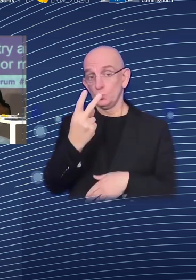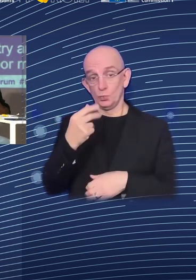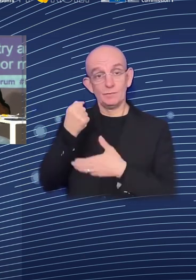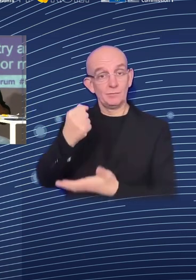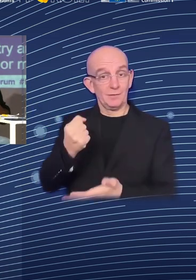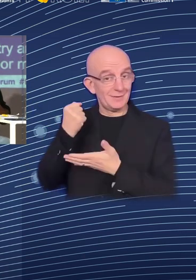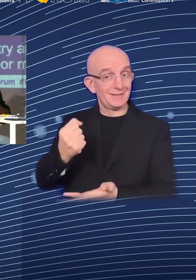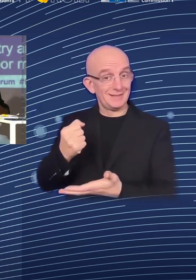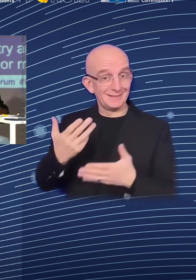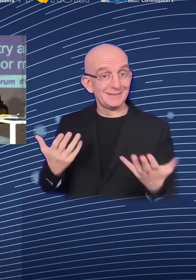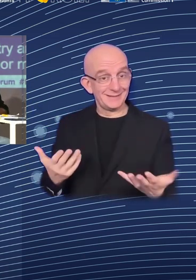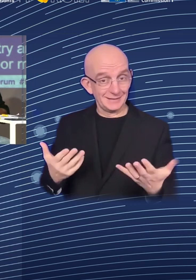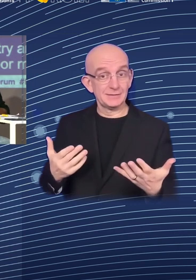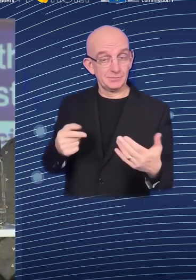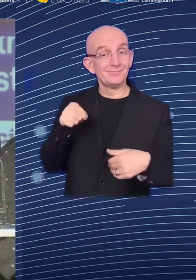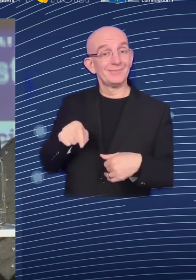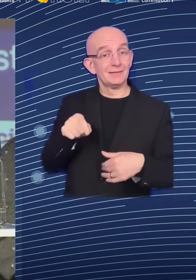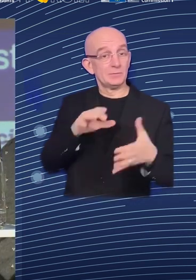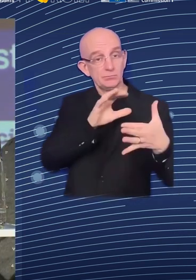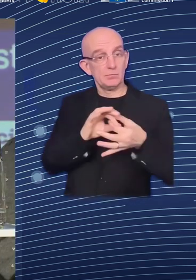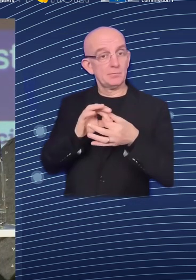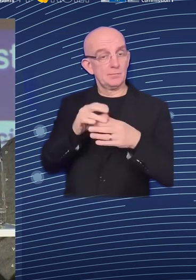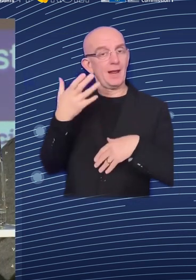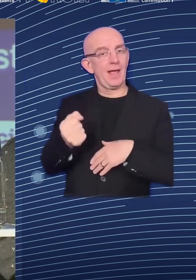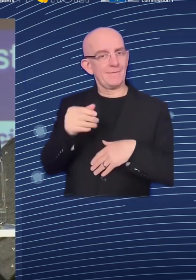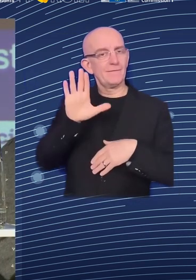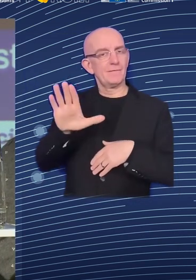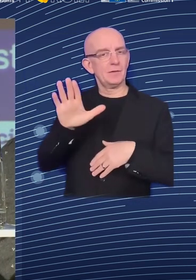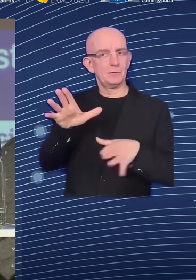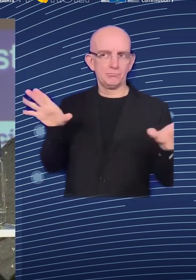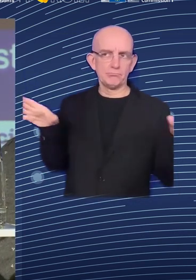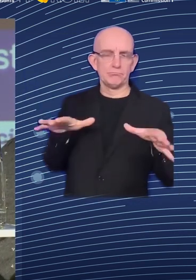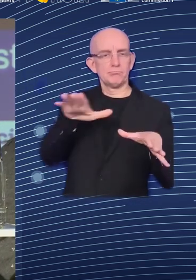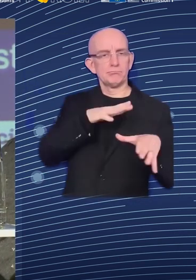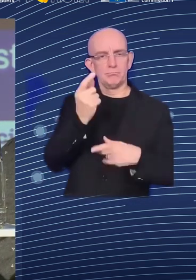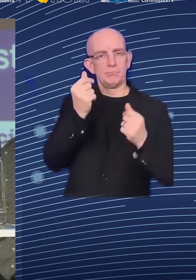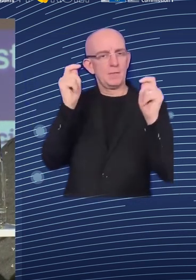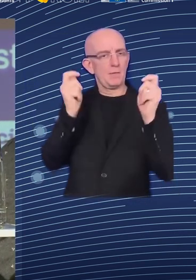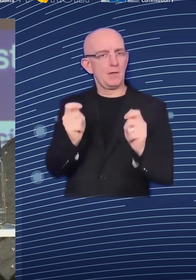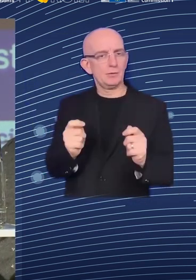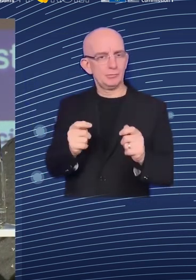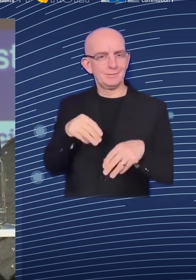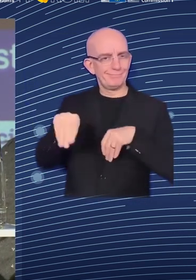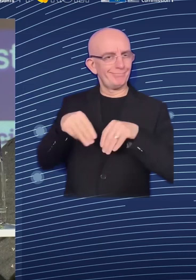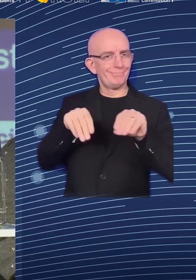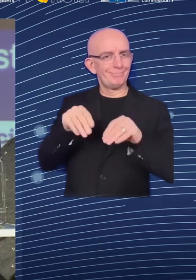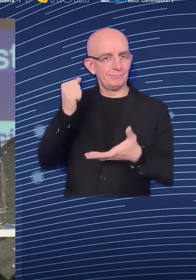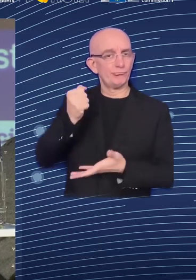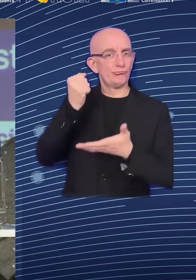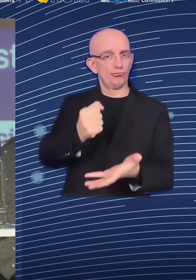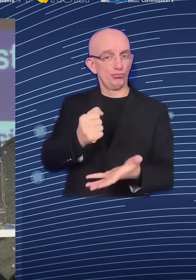the budget. But I thank the European Union for that. And I think it's